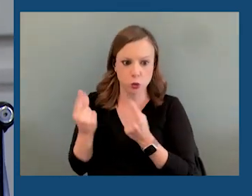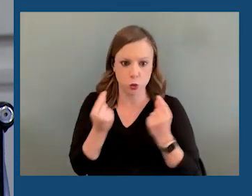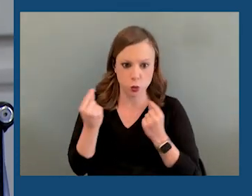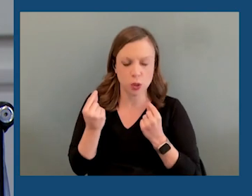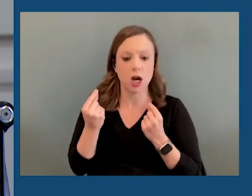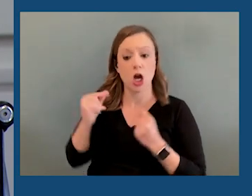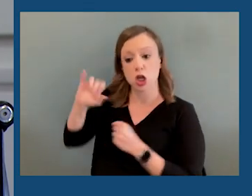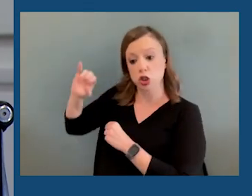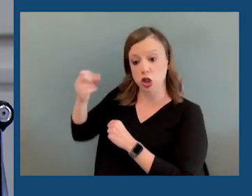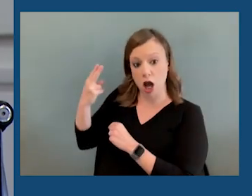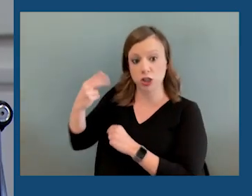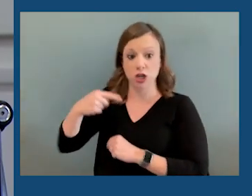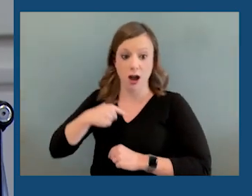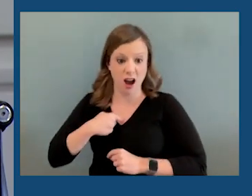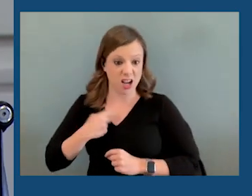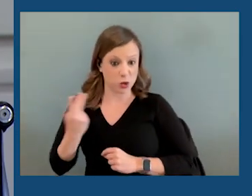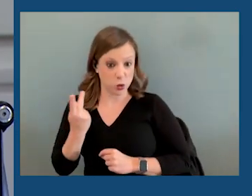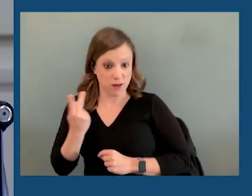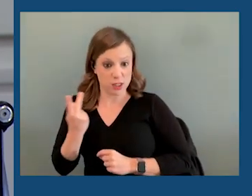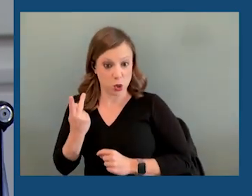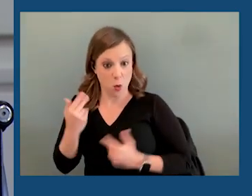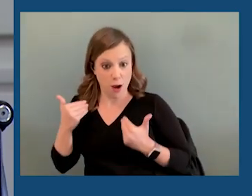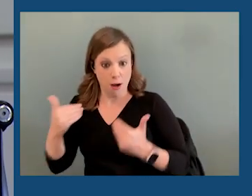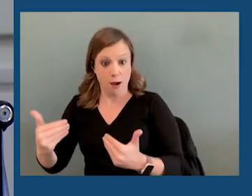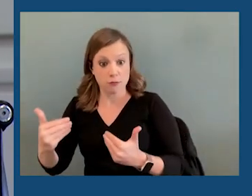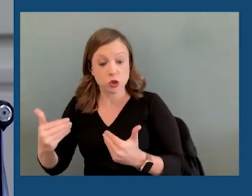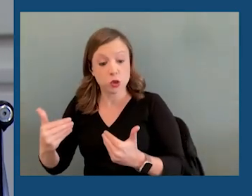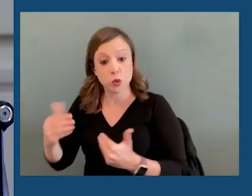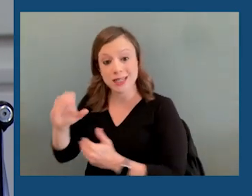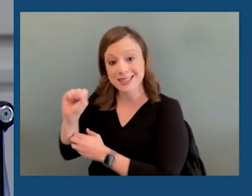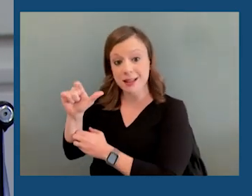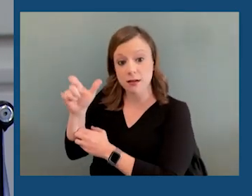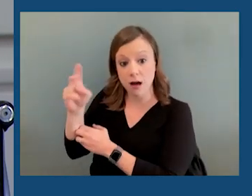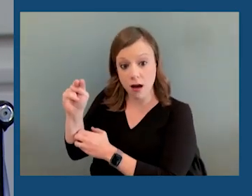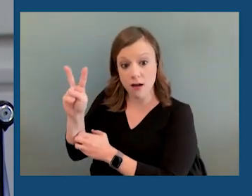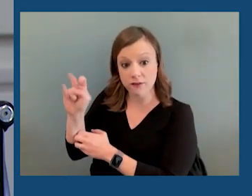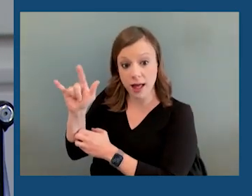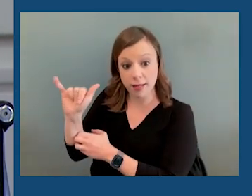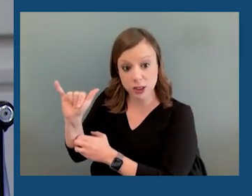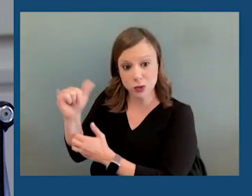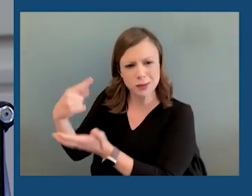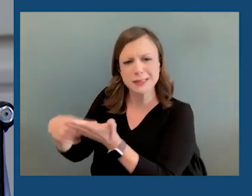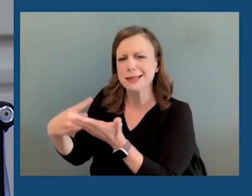Silicon Valley to talk to some kind of hardware manufacturer.